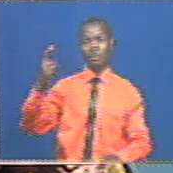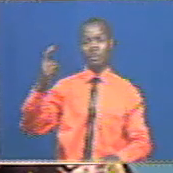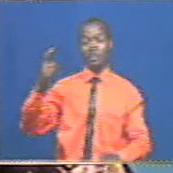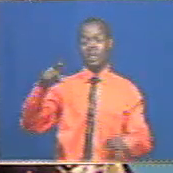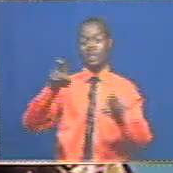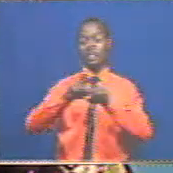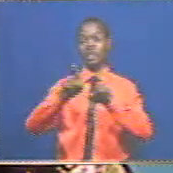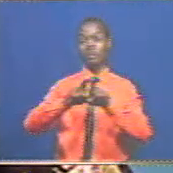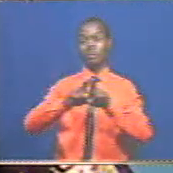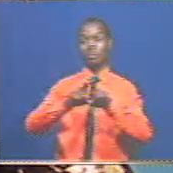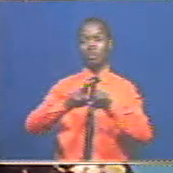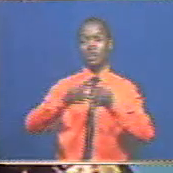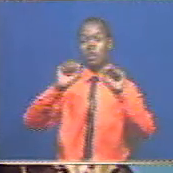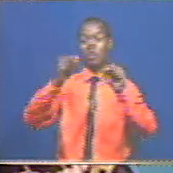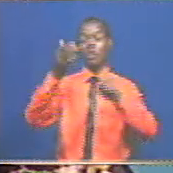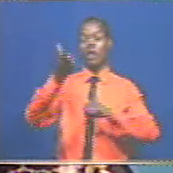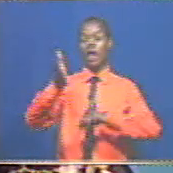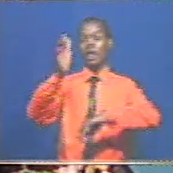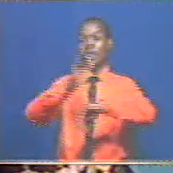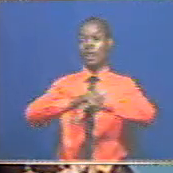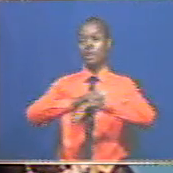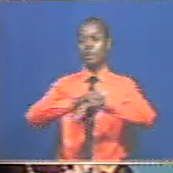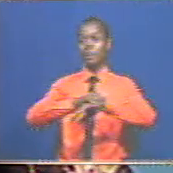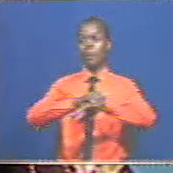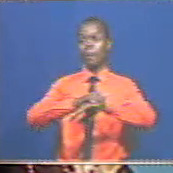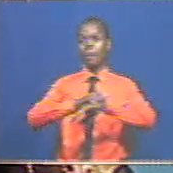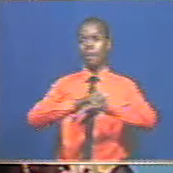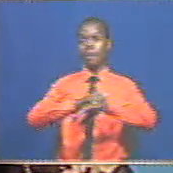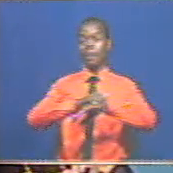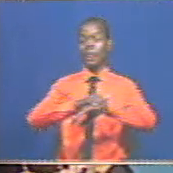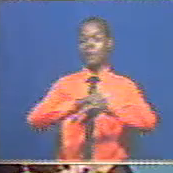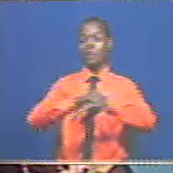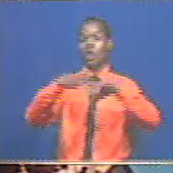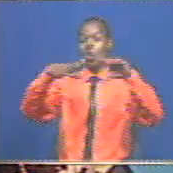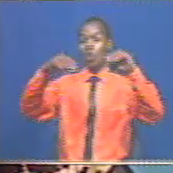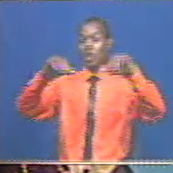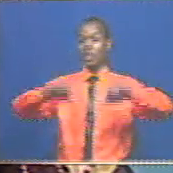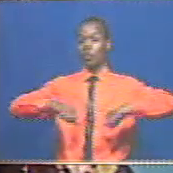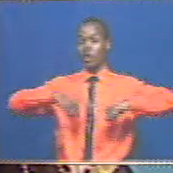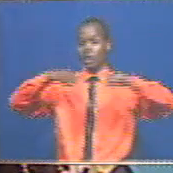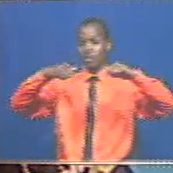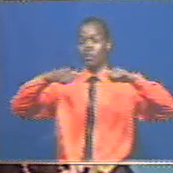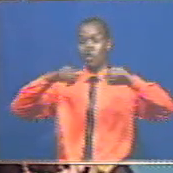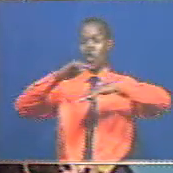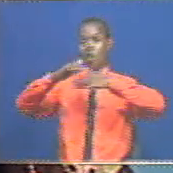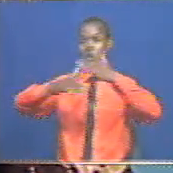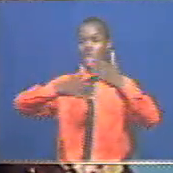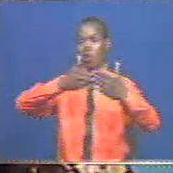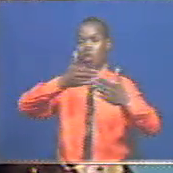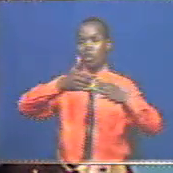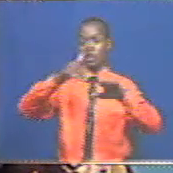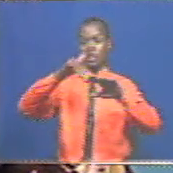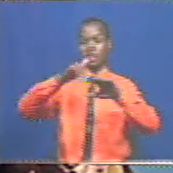inhabited to get provide a good quality of life for all in this